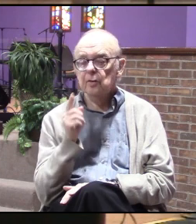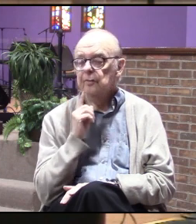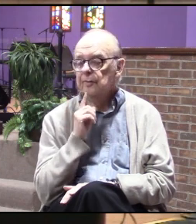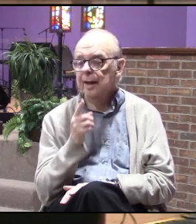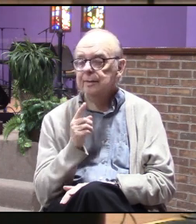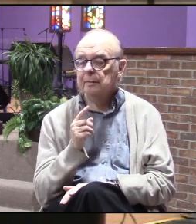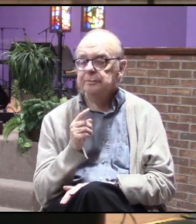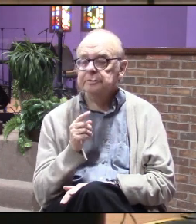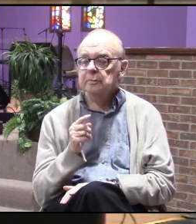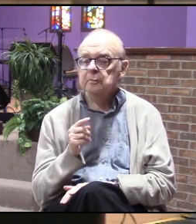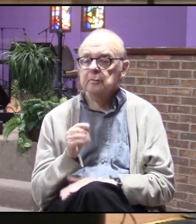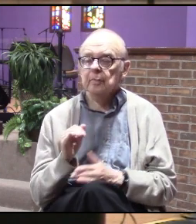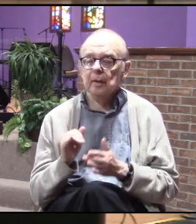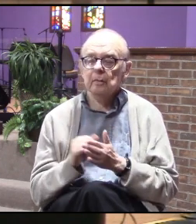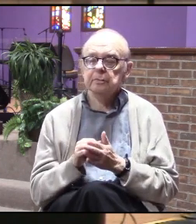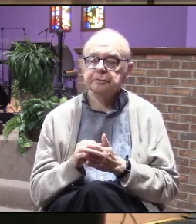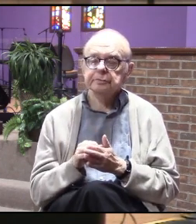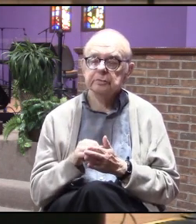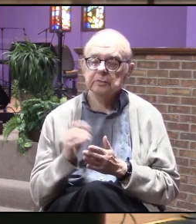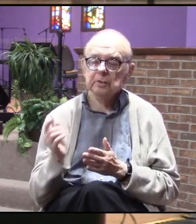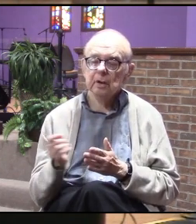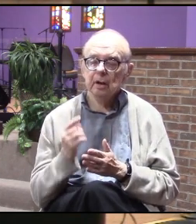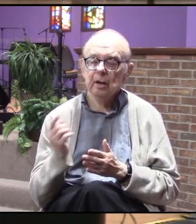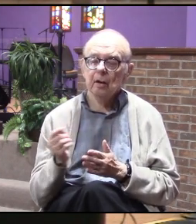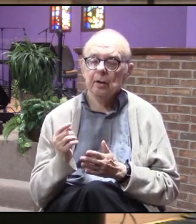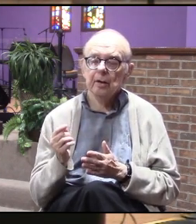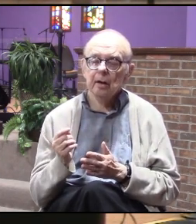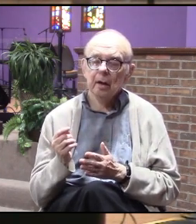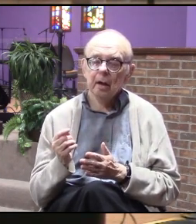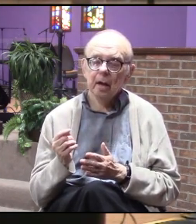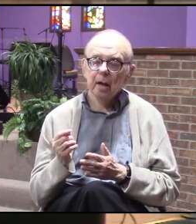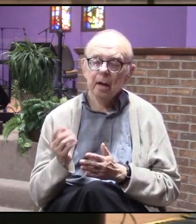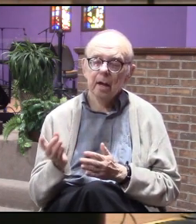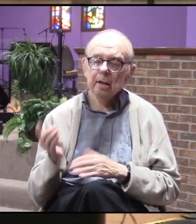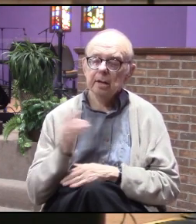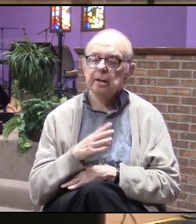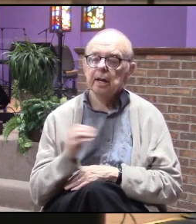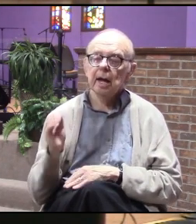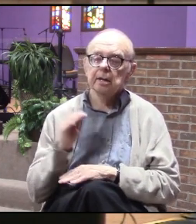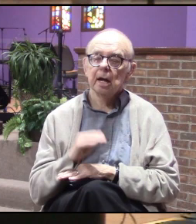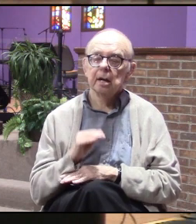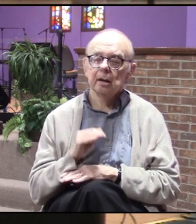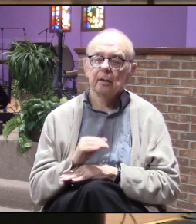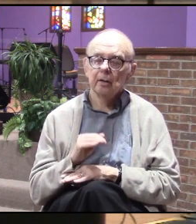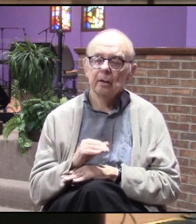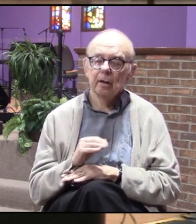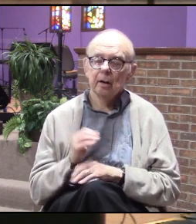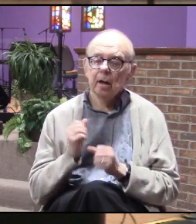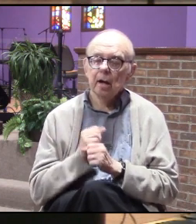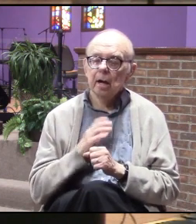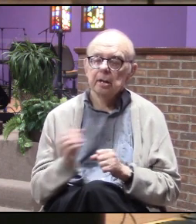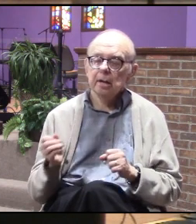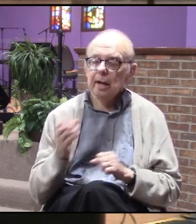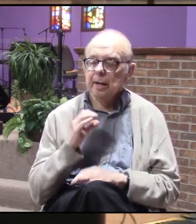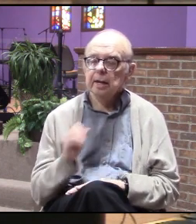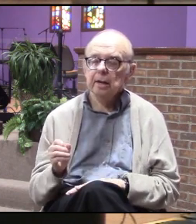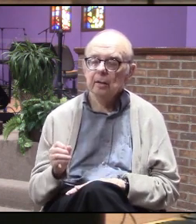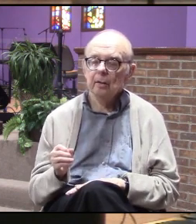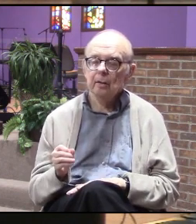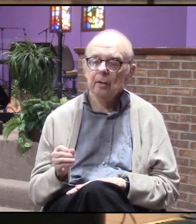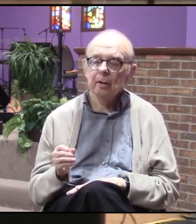fact that there is always going to be day and night, cold and